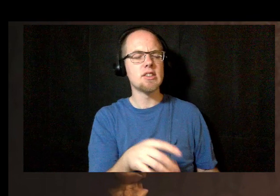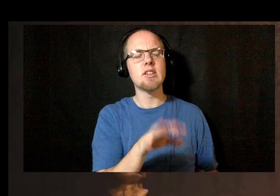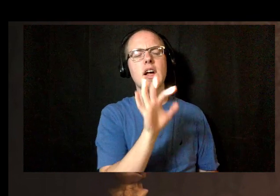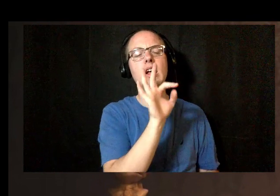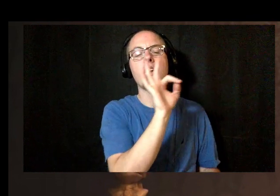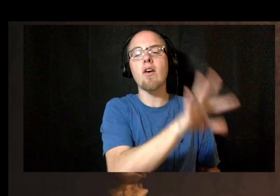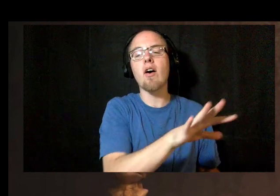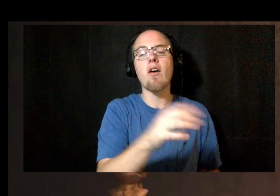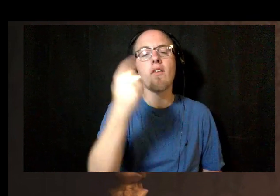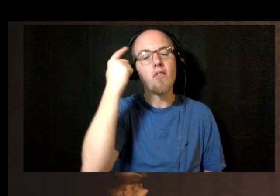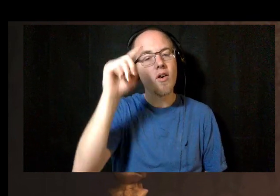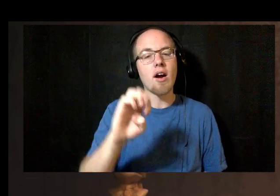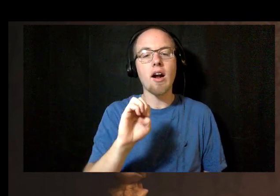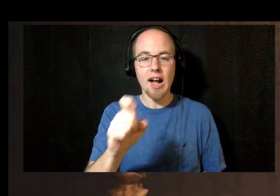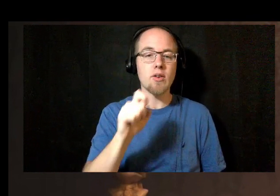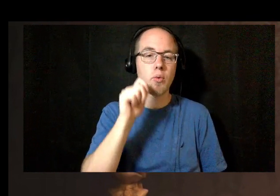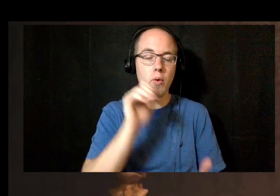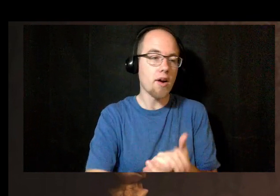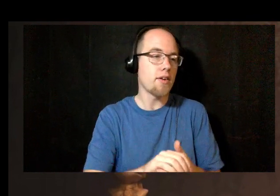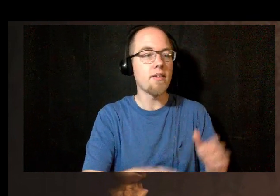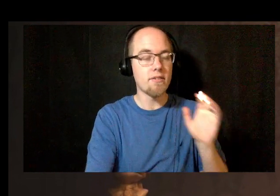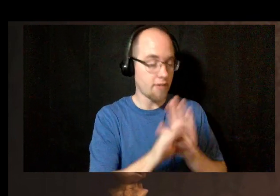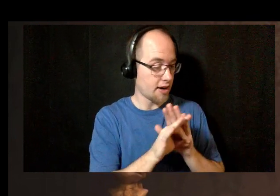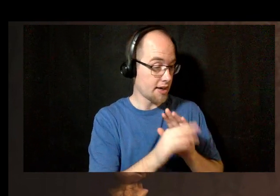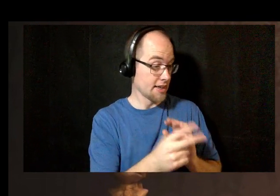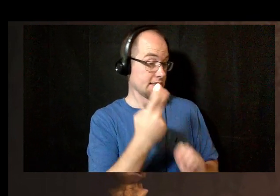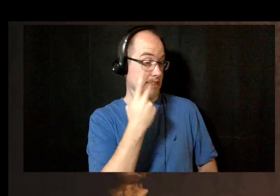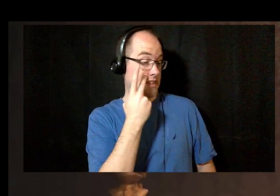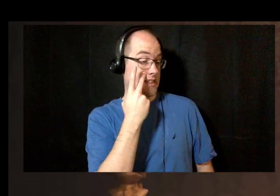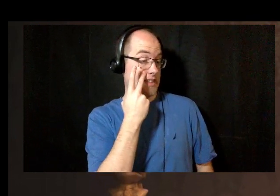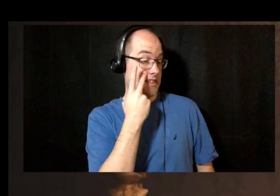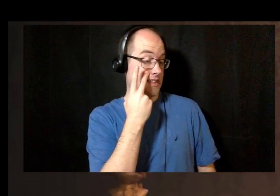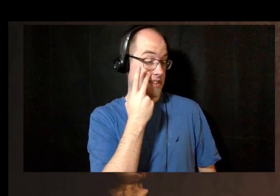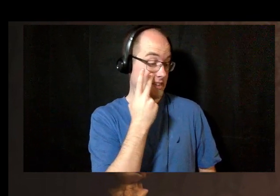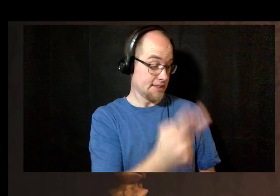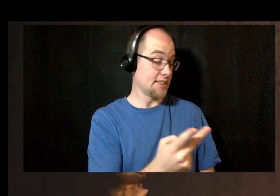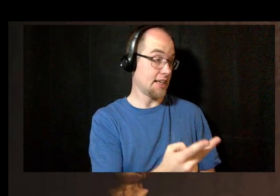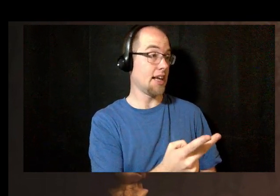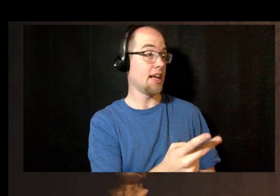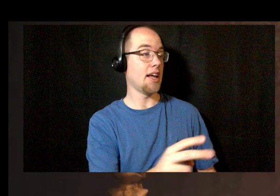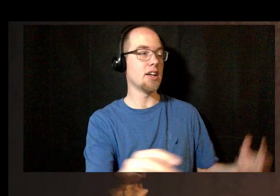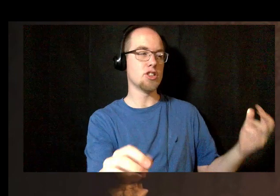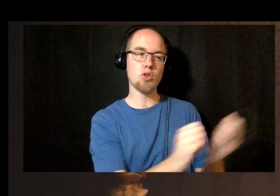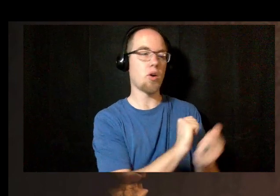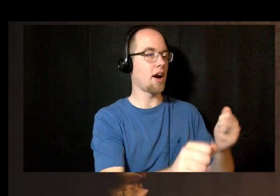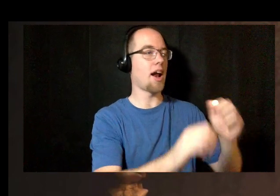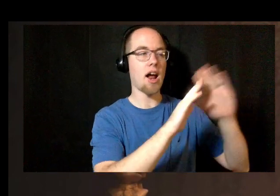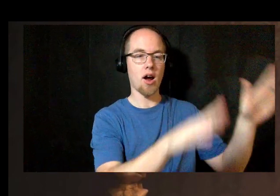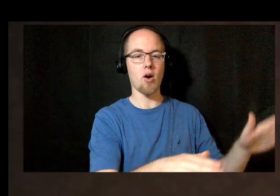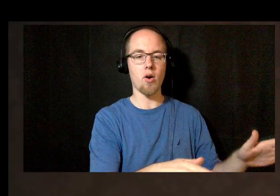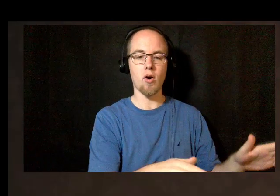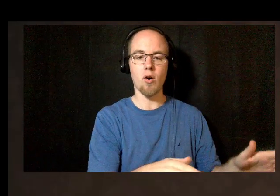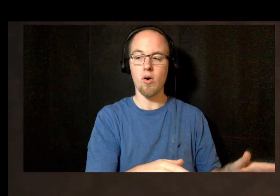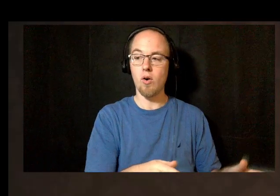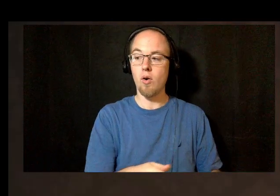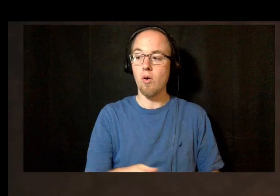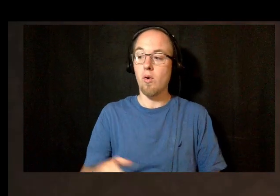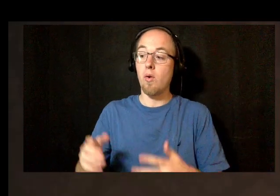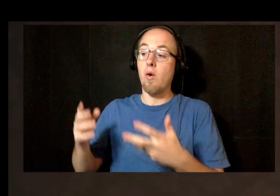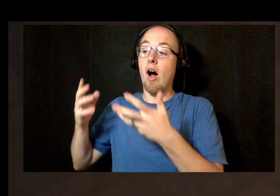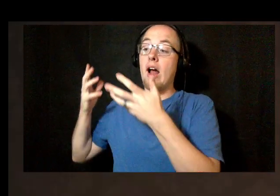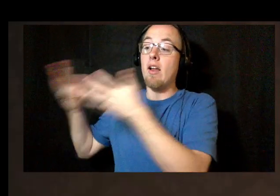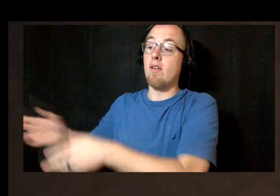find on the way home to her destroyed gingerbread house. I dropped Morgan at a